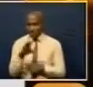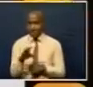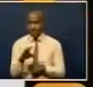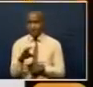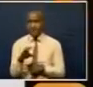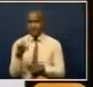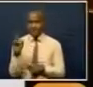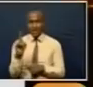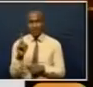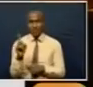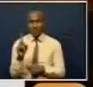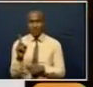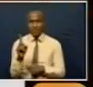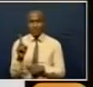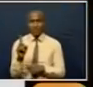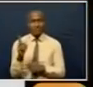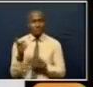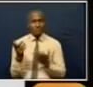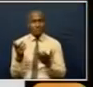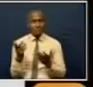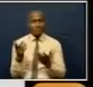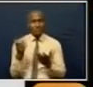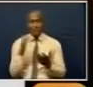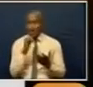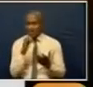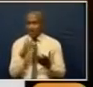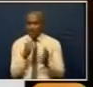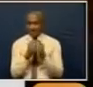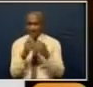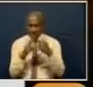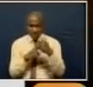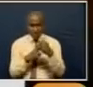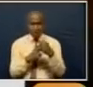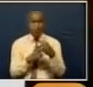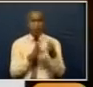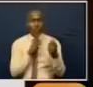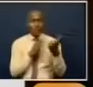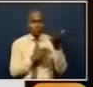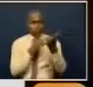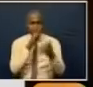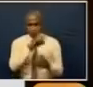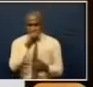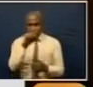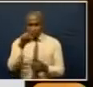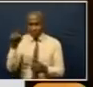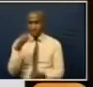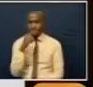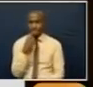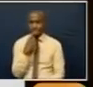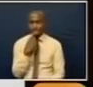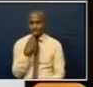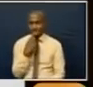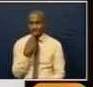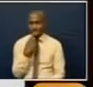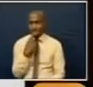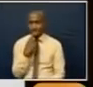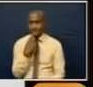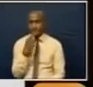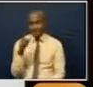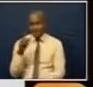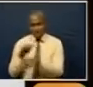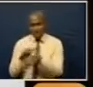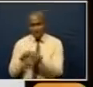Nairobi. Yes. Why don't we have 17 fire engines in those 17 constituencies? You see, and that's a good question,